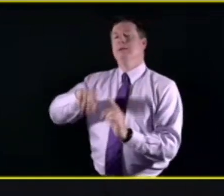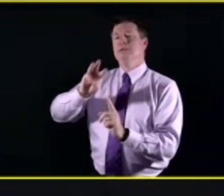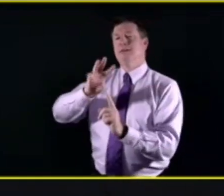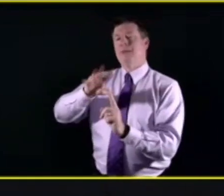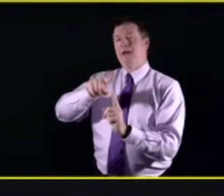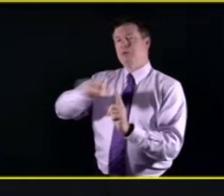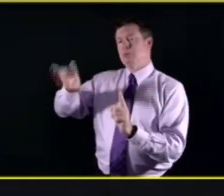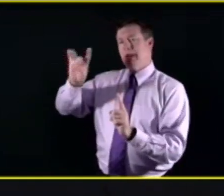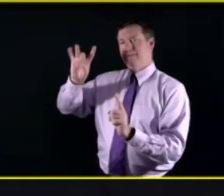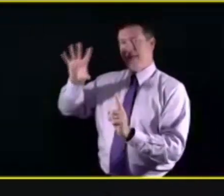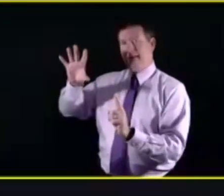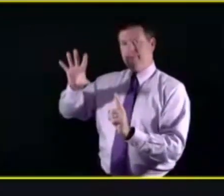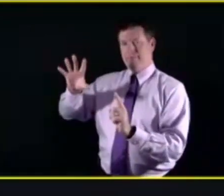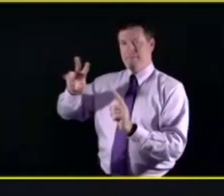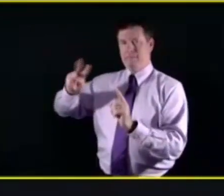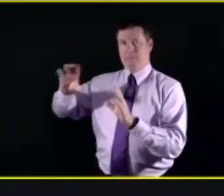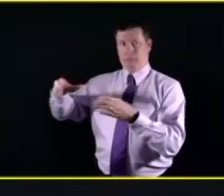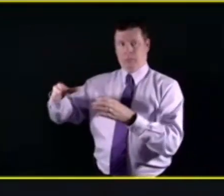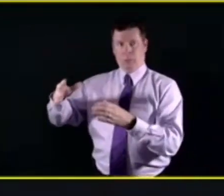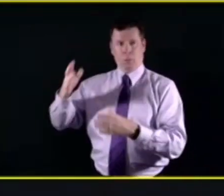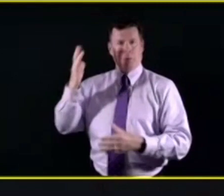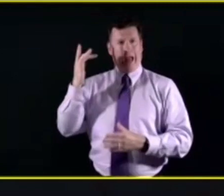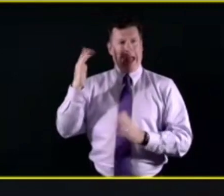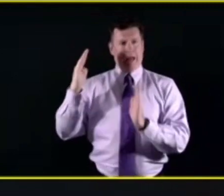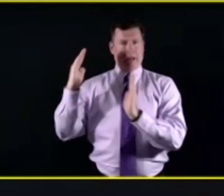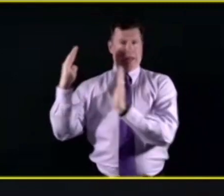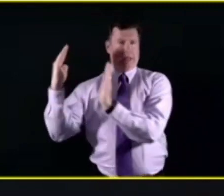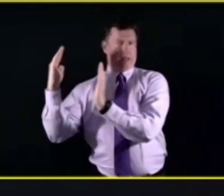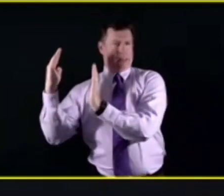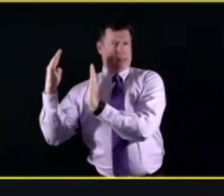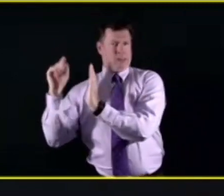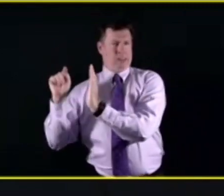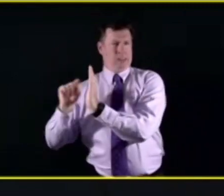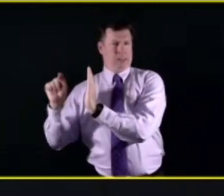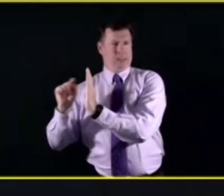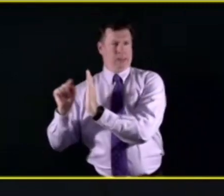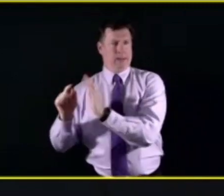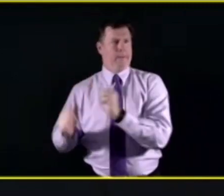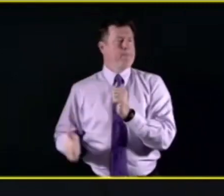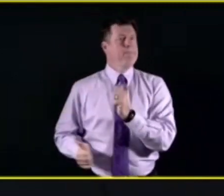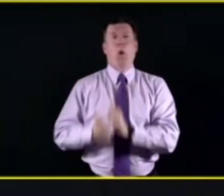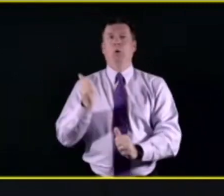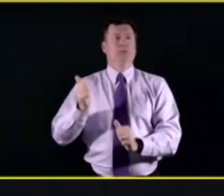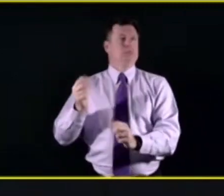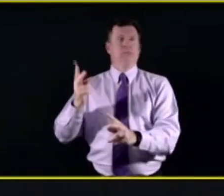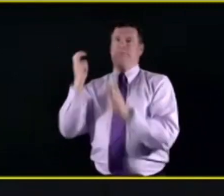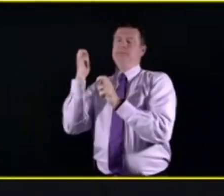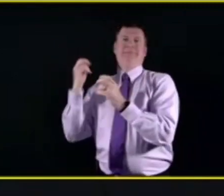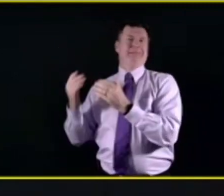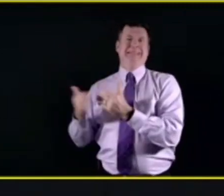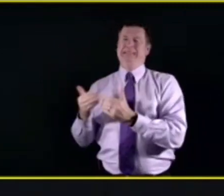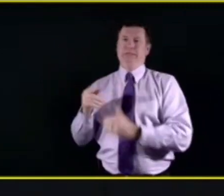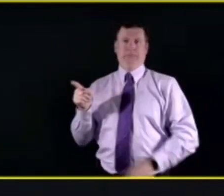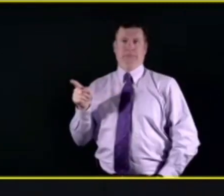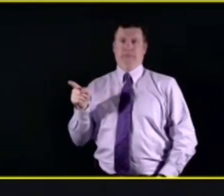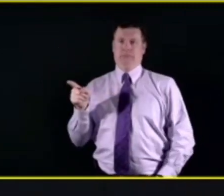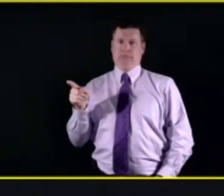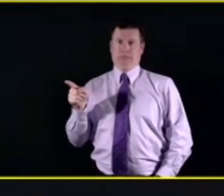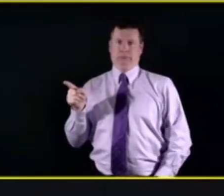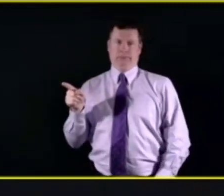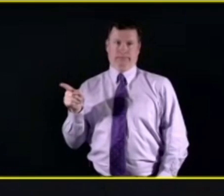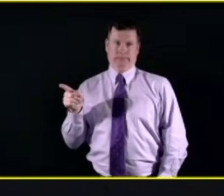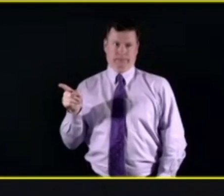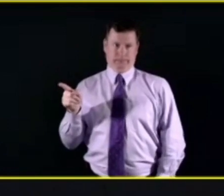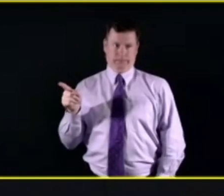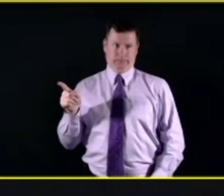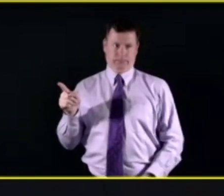see the most serious illness in the population. So that's a very important age group to